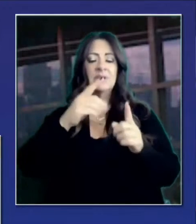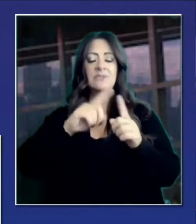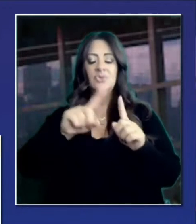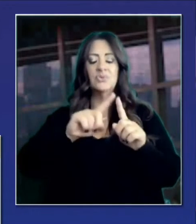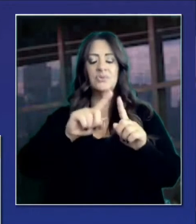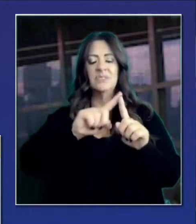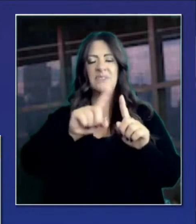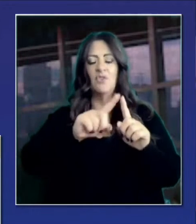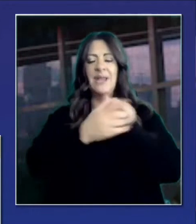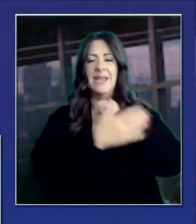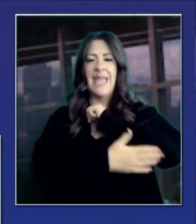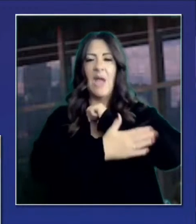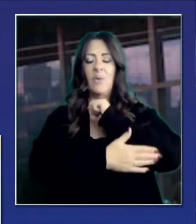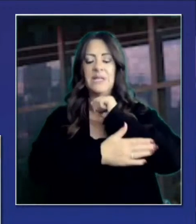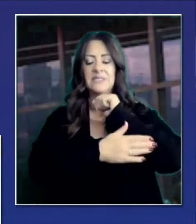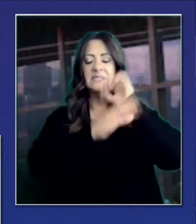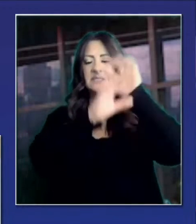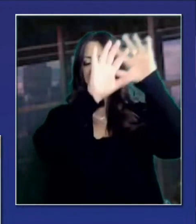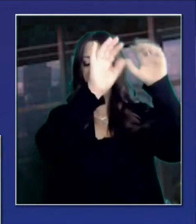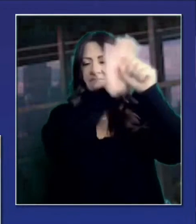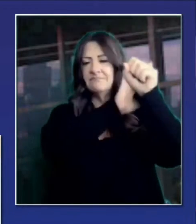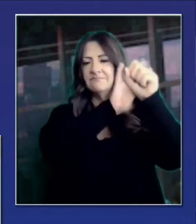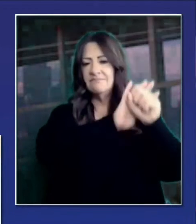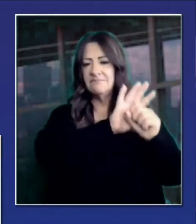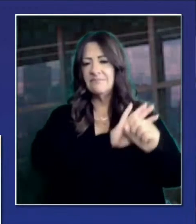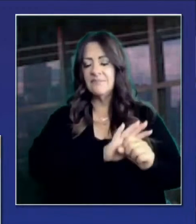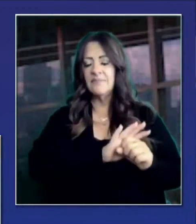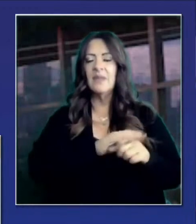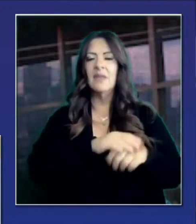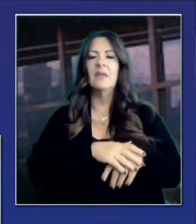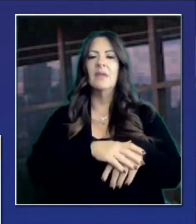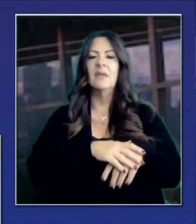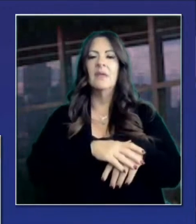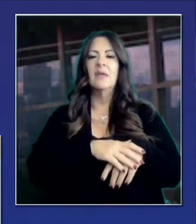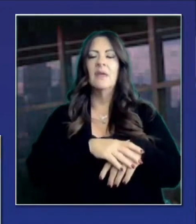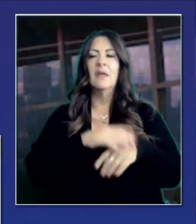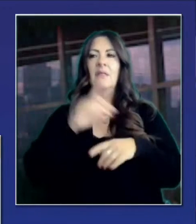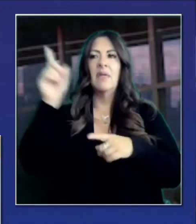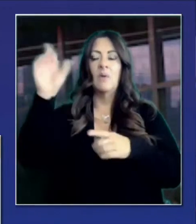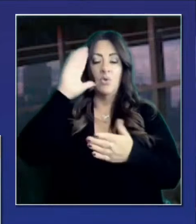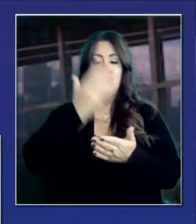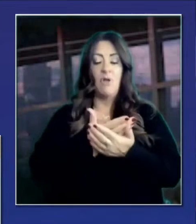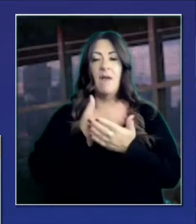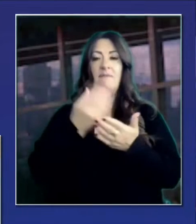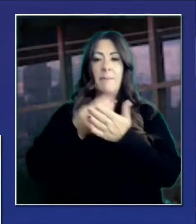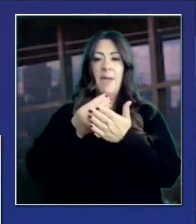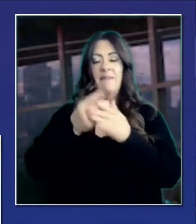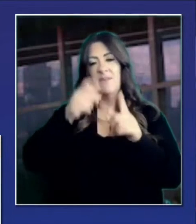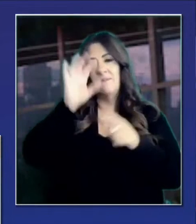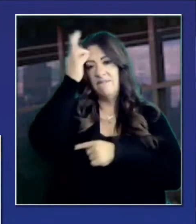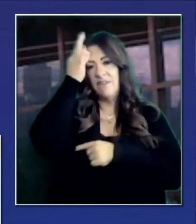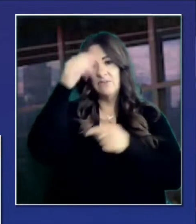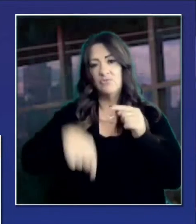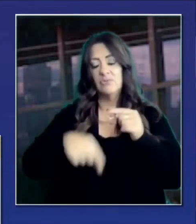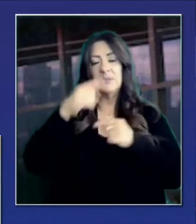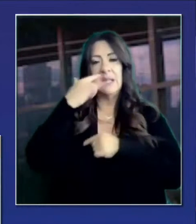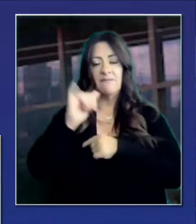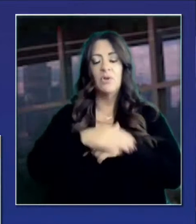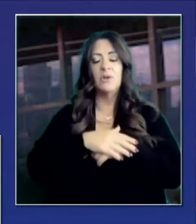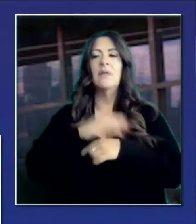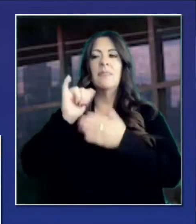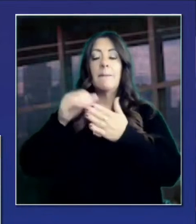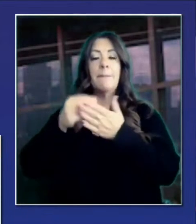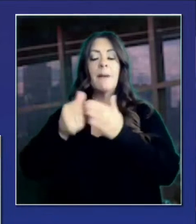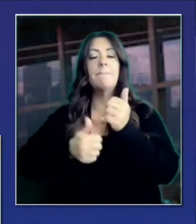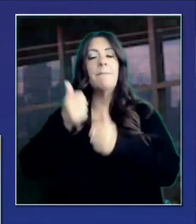and obviously money that's coming into the state. We're going to leverage that $2.6 billion, focusing on low-income renters,